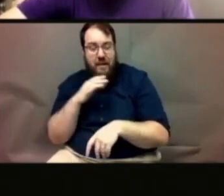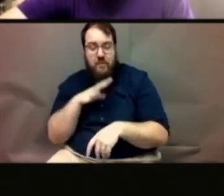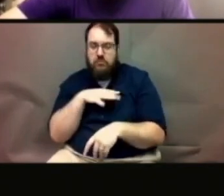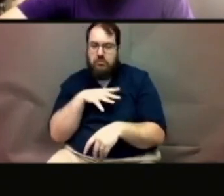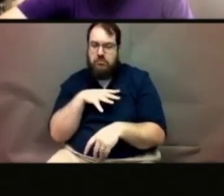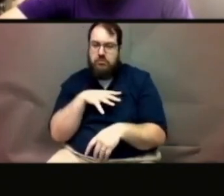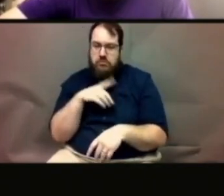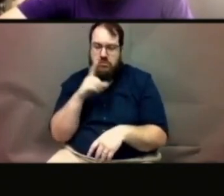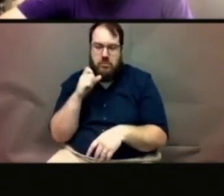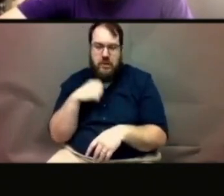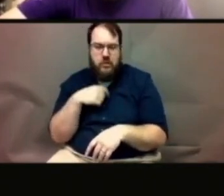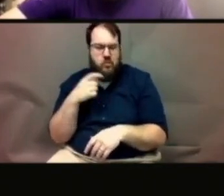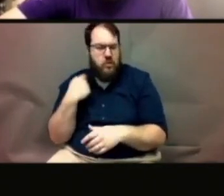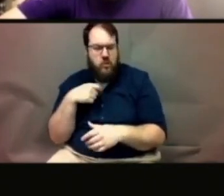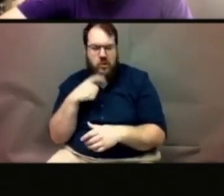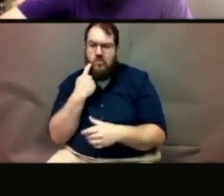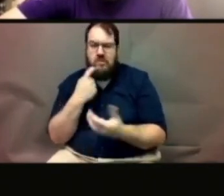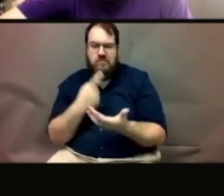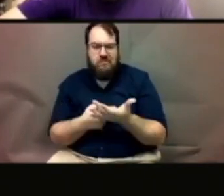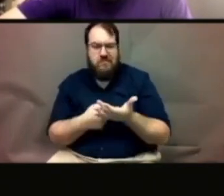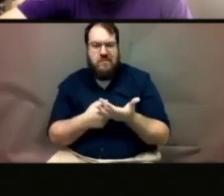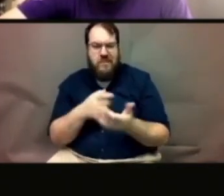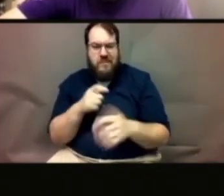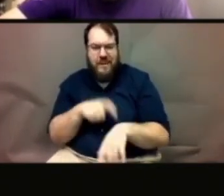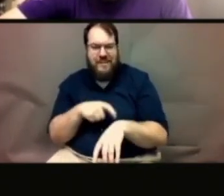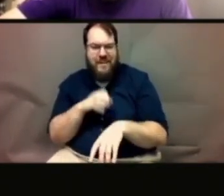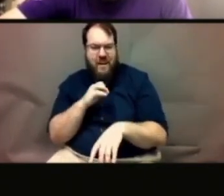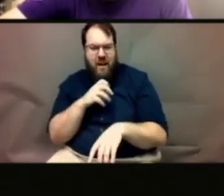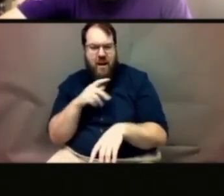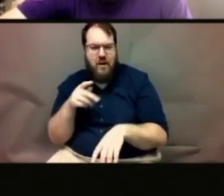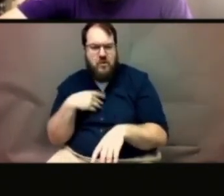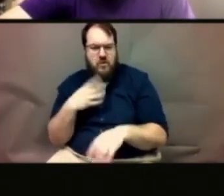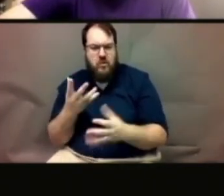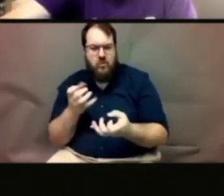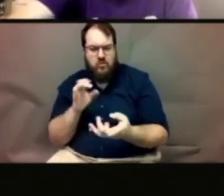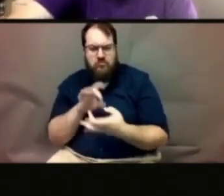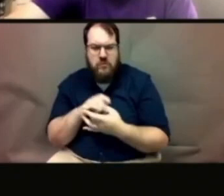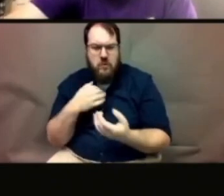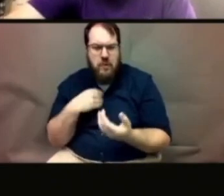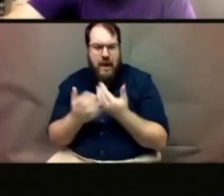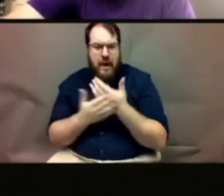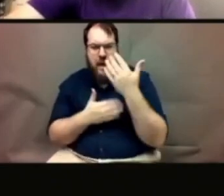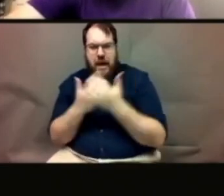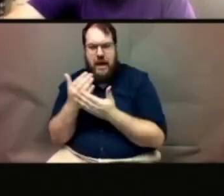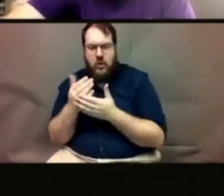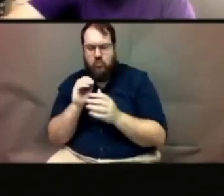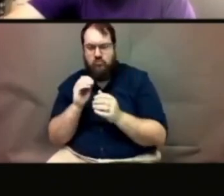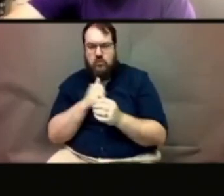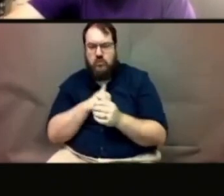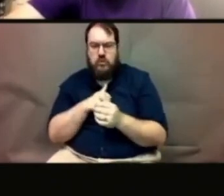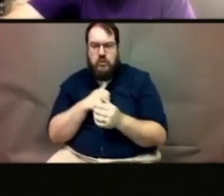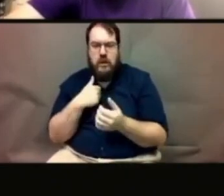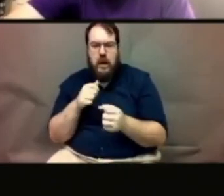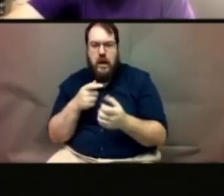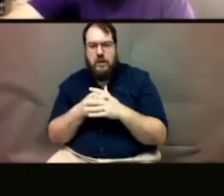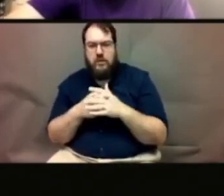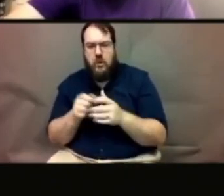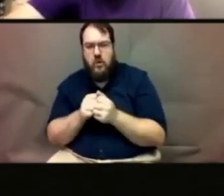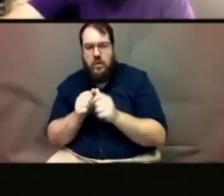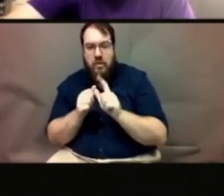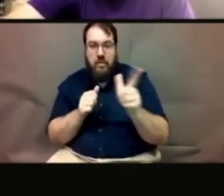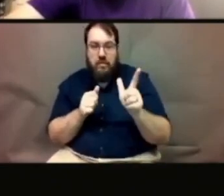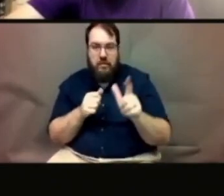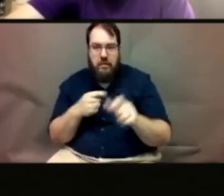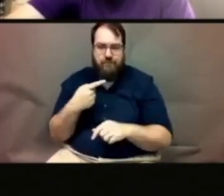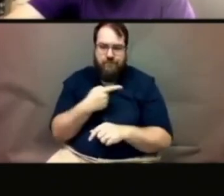the timer app. So let me just do the timer app with my hands. And if I had, I started it with left arrow, and I'm going to